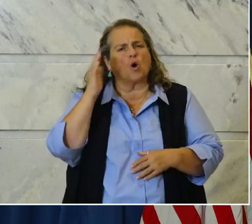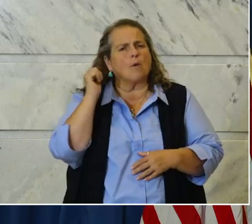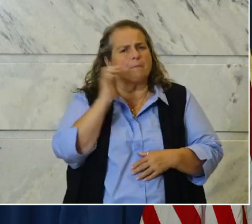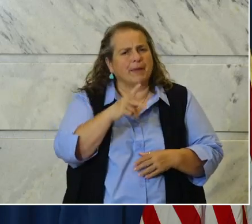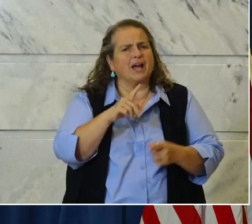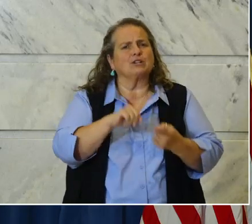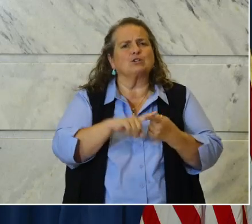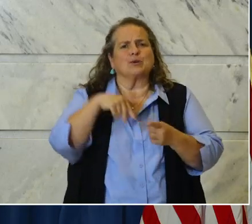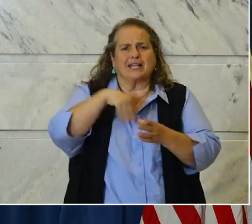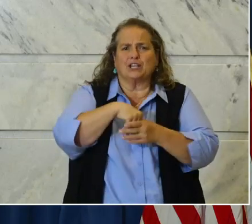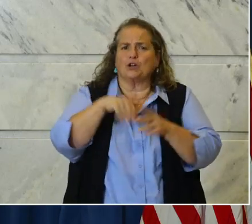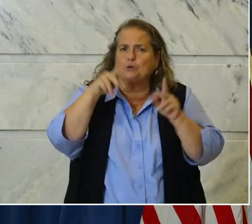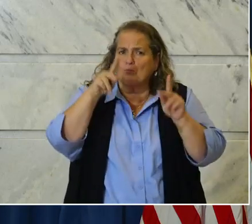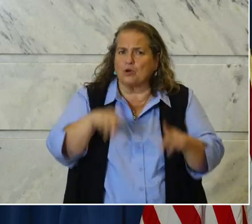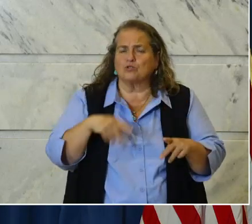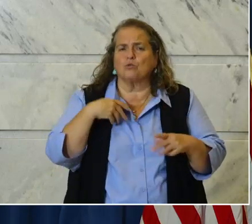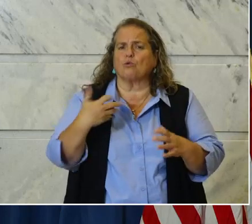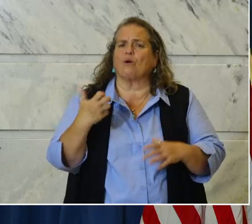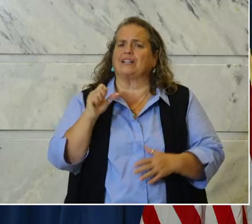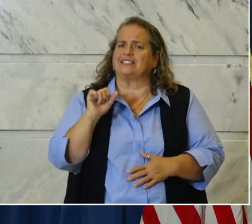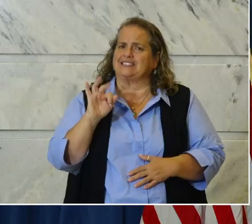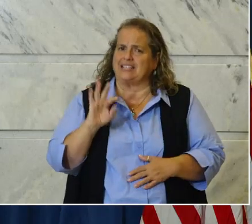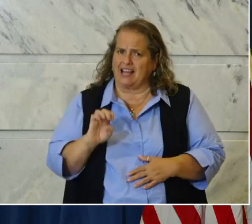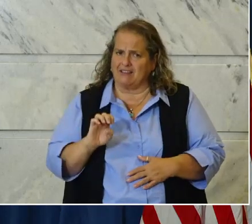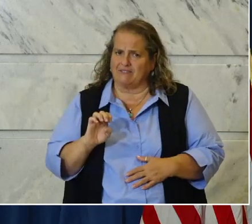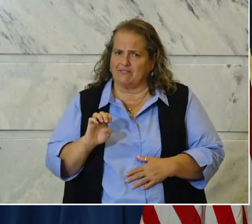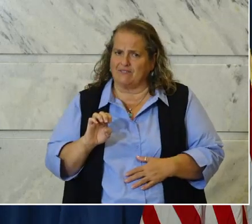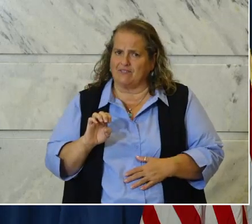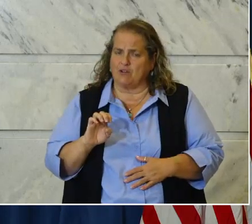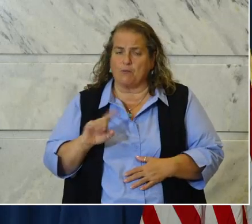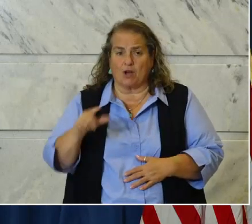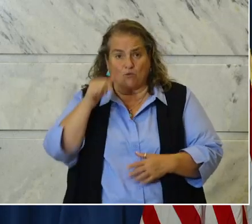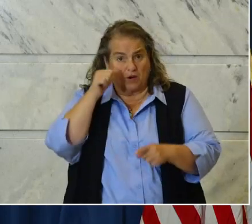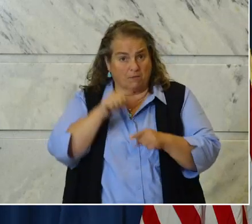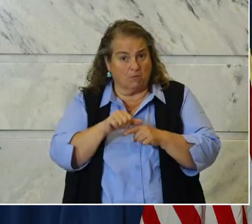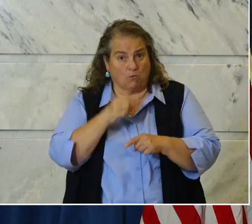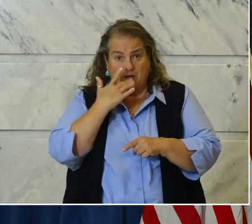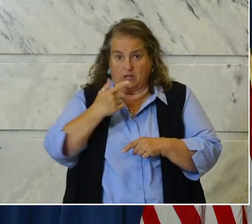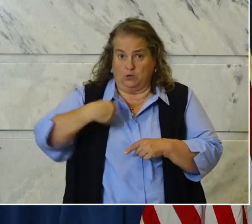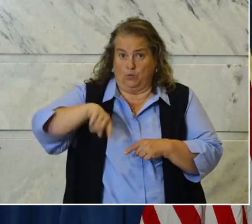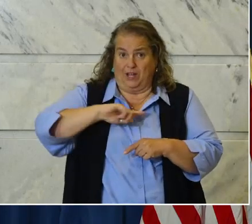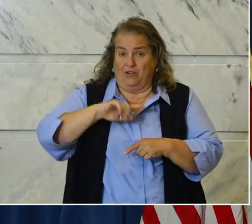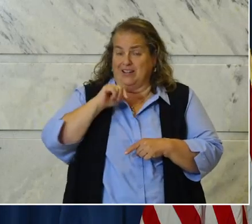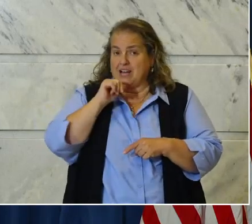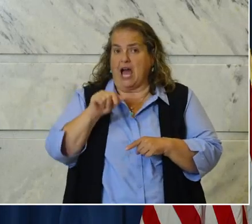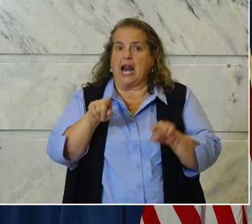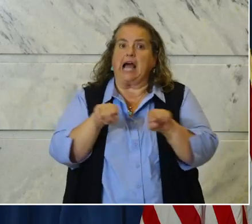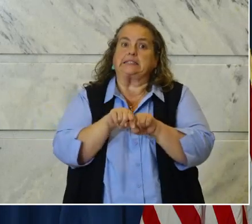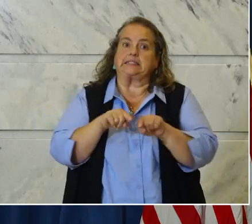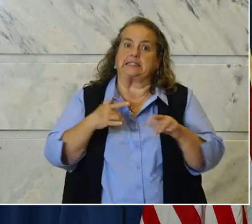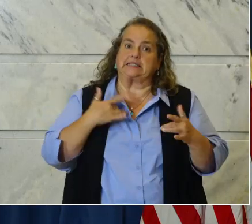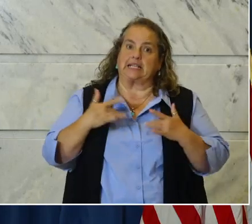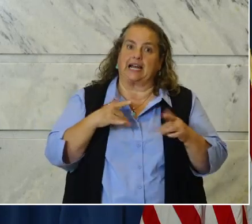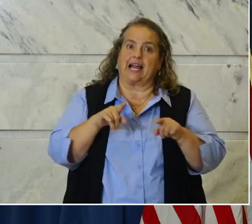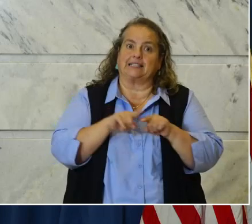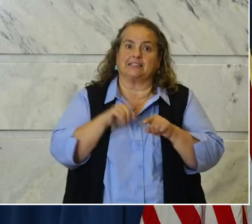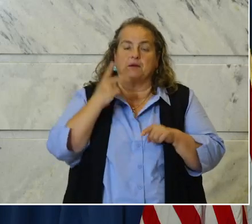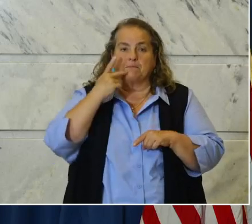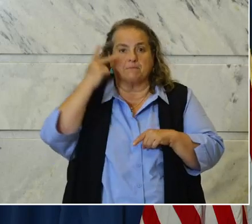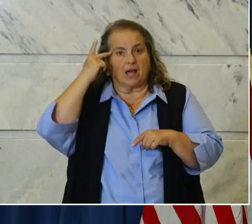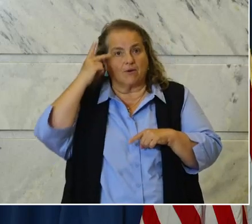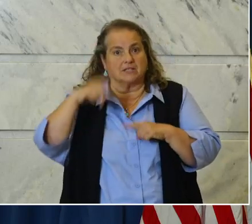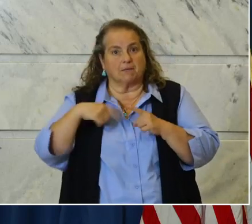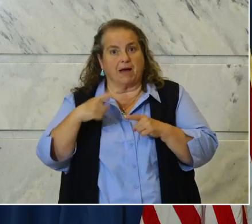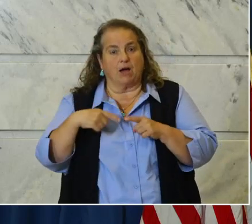person. We want it to be safe, but let's remember that just because we're not as excited as parents about distance learning,